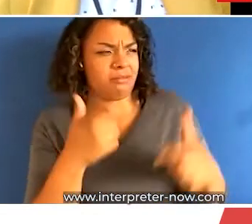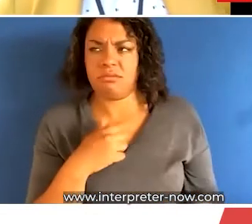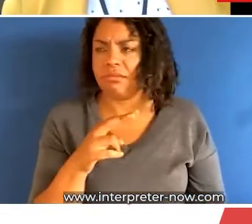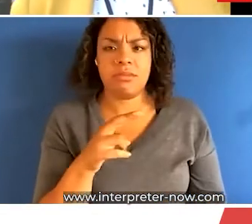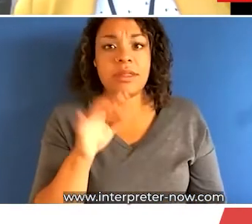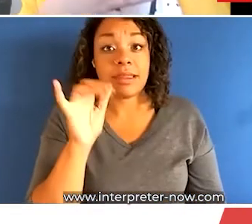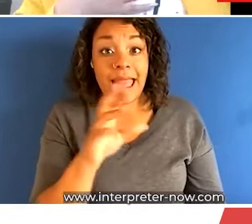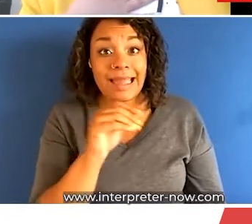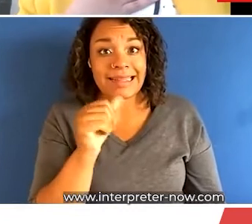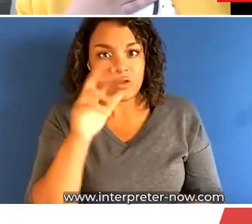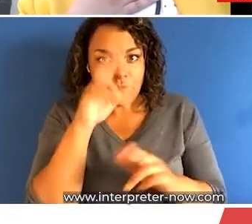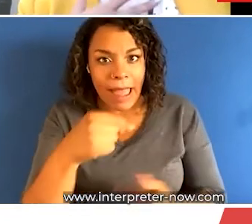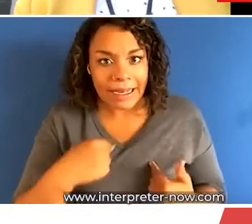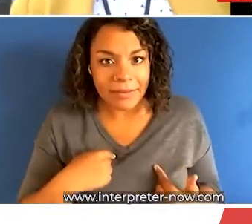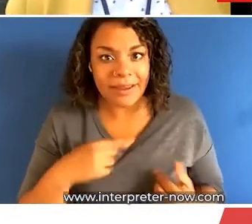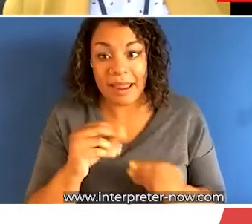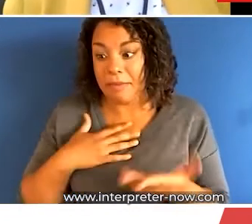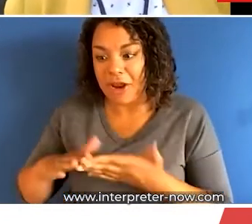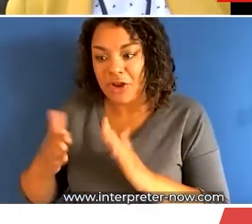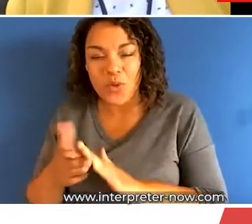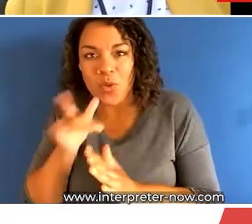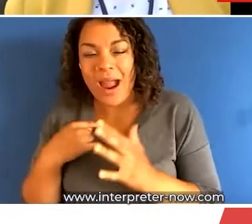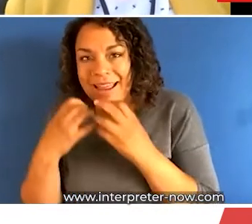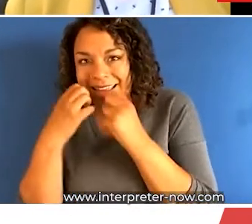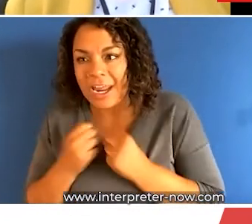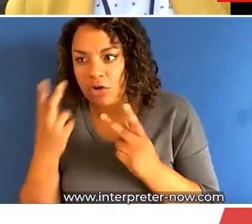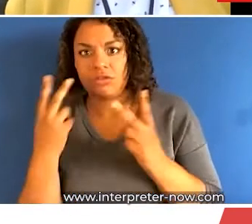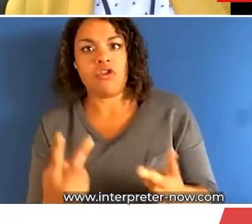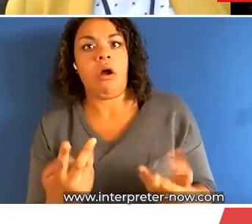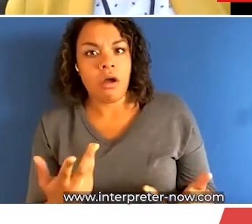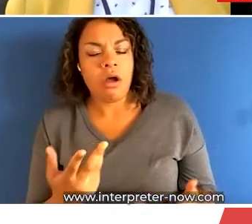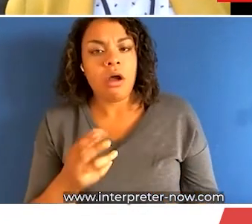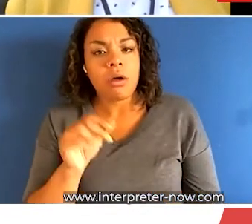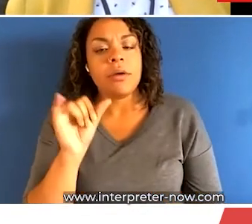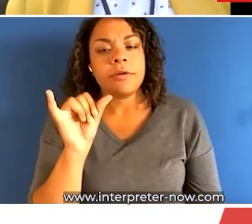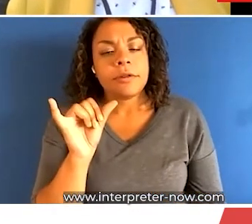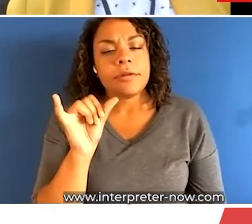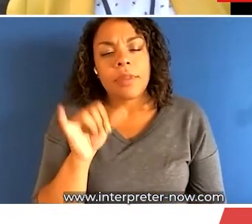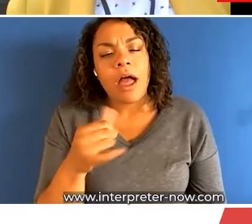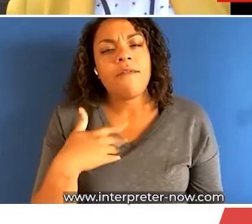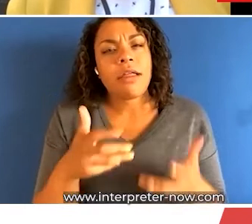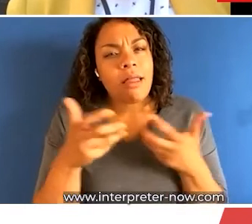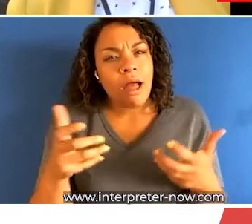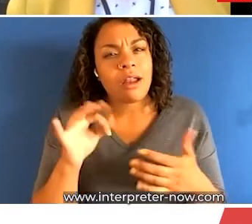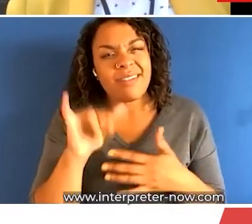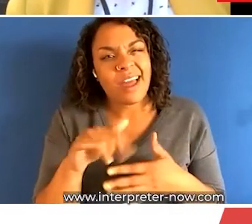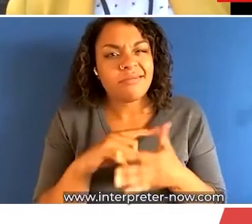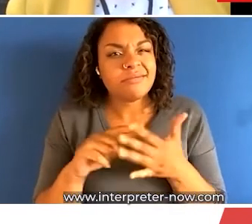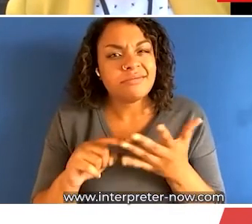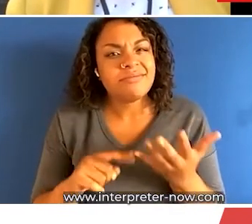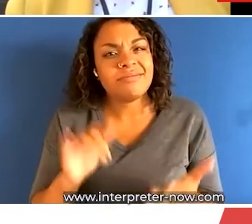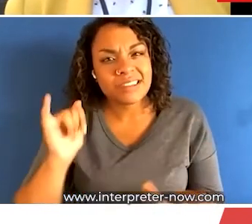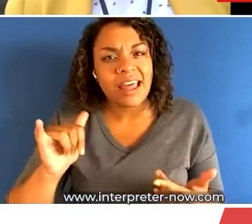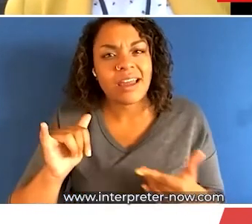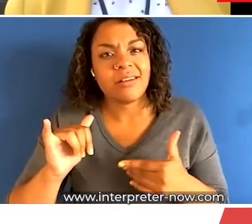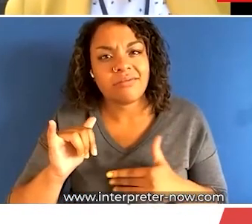now disrespected in my own community that I care so much deeply about. And so there's been a lot of that, and that's very